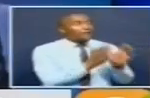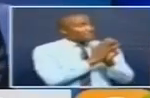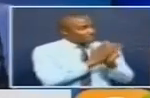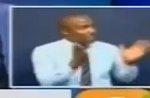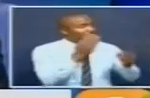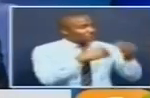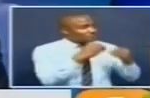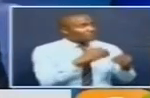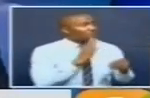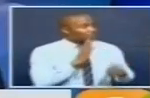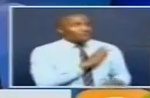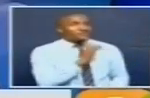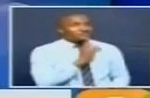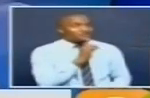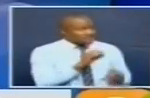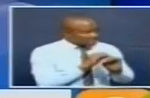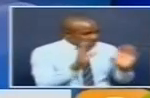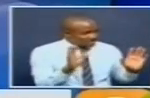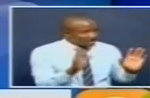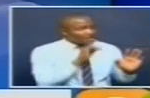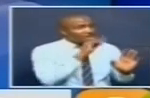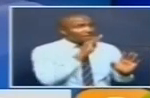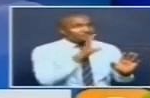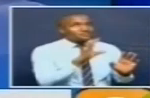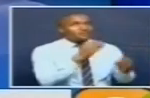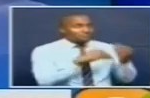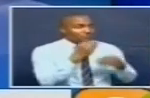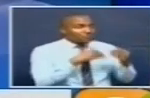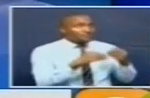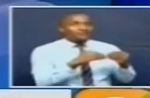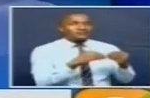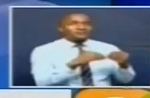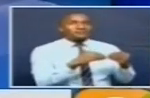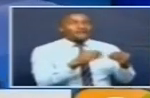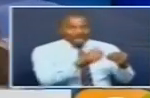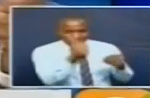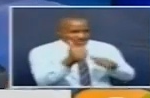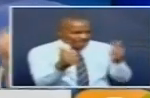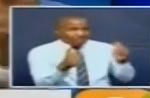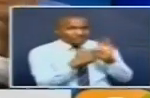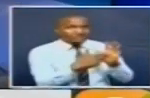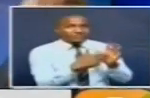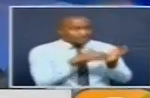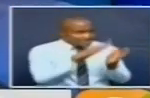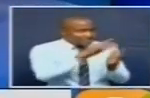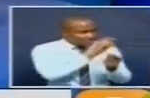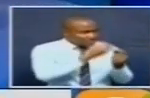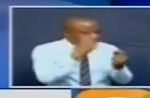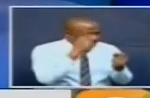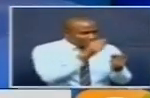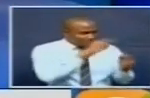Board said very well that IBC's procurement engaged in underhand dealings, including selling specifications for the benefit of other